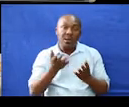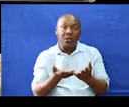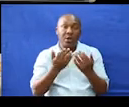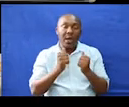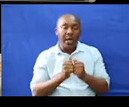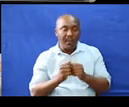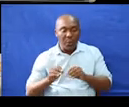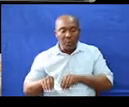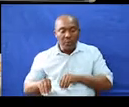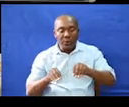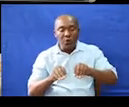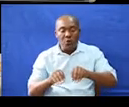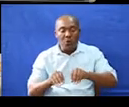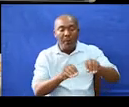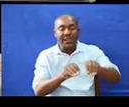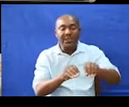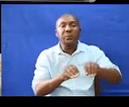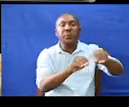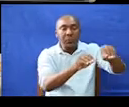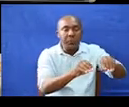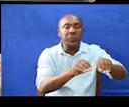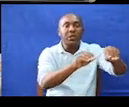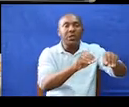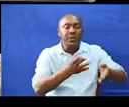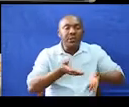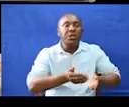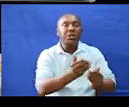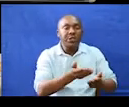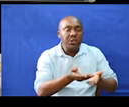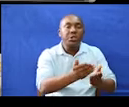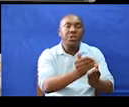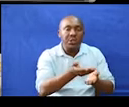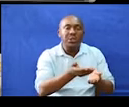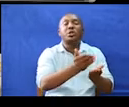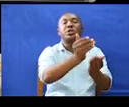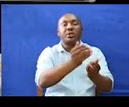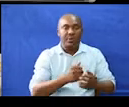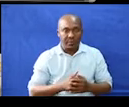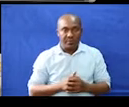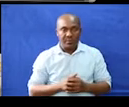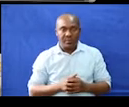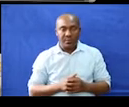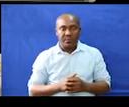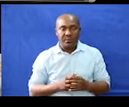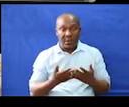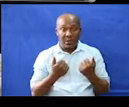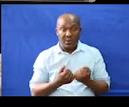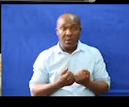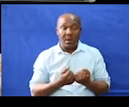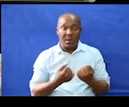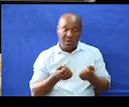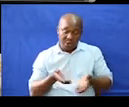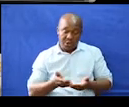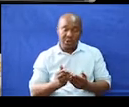those characteristics to their young ones again, and from that point, the new generation was formed. Now, it's